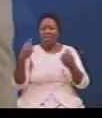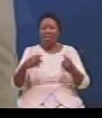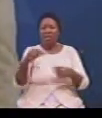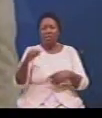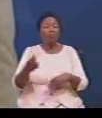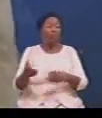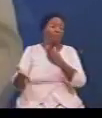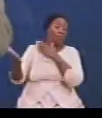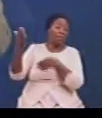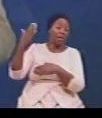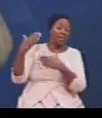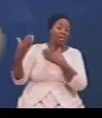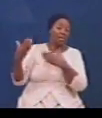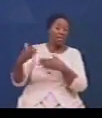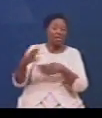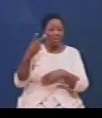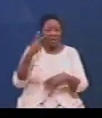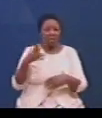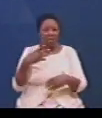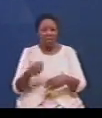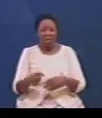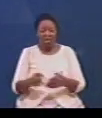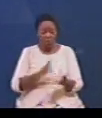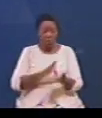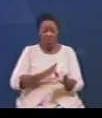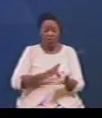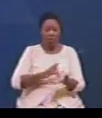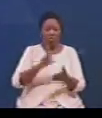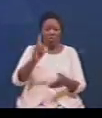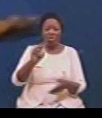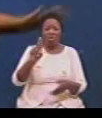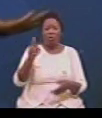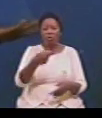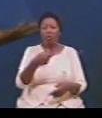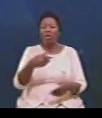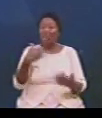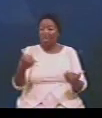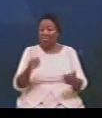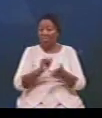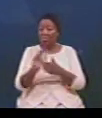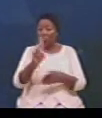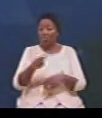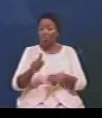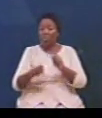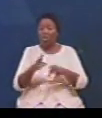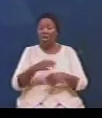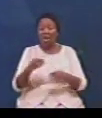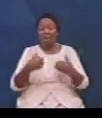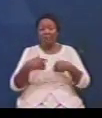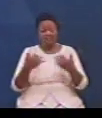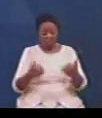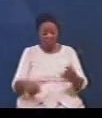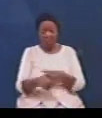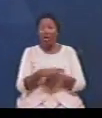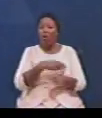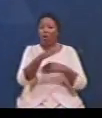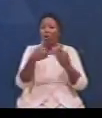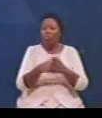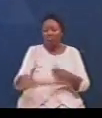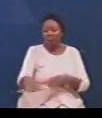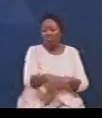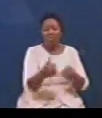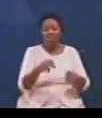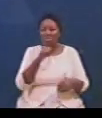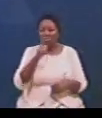the past. Look at the drug addiction that people have today. All those sins were